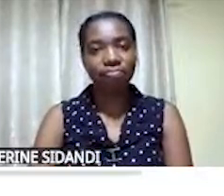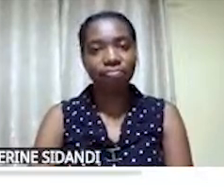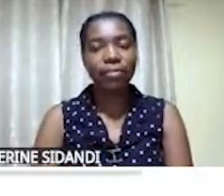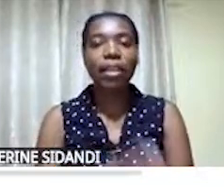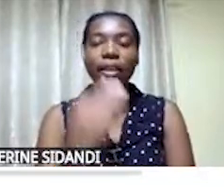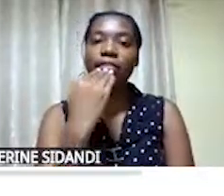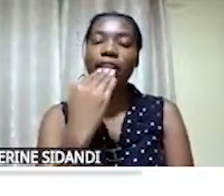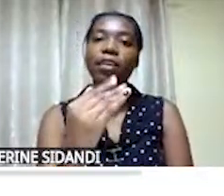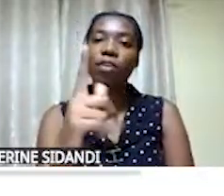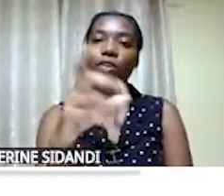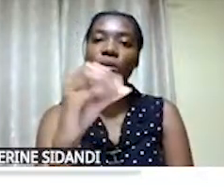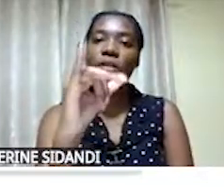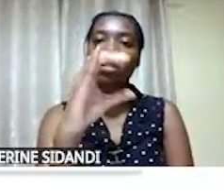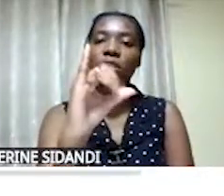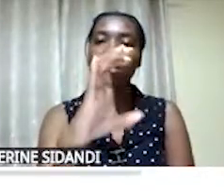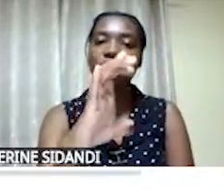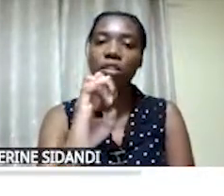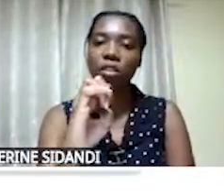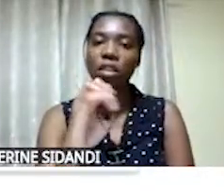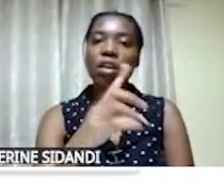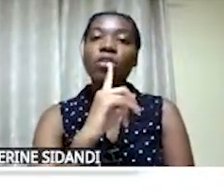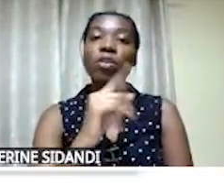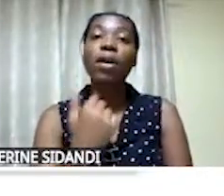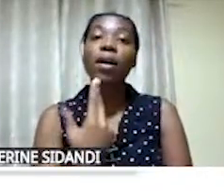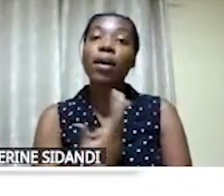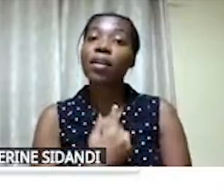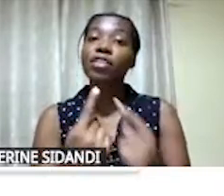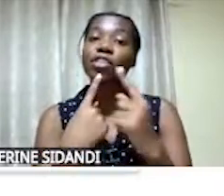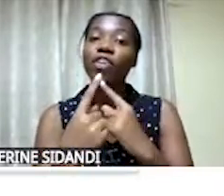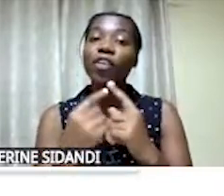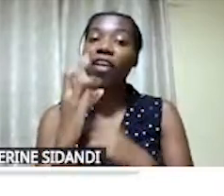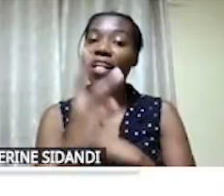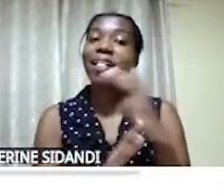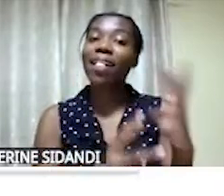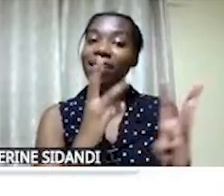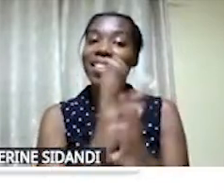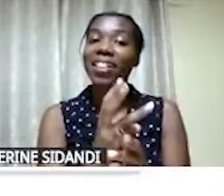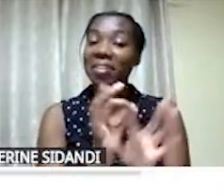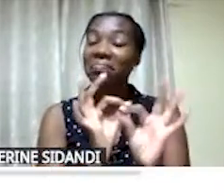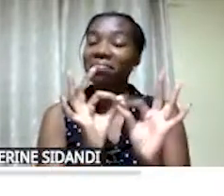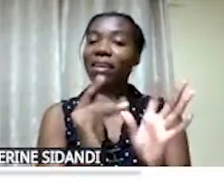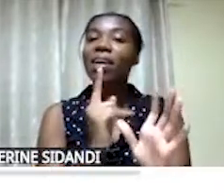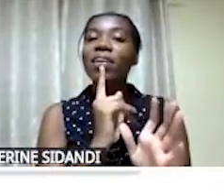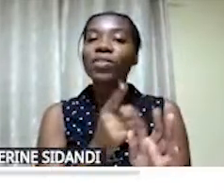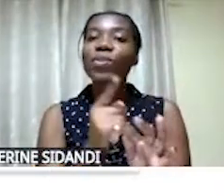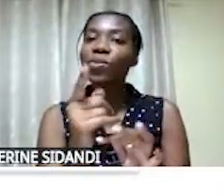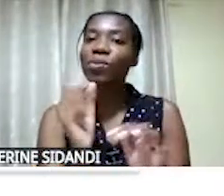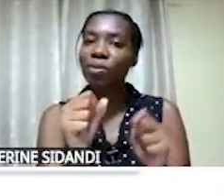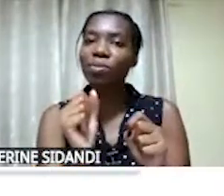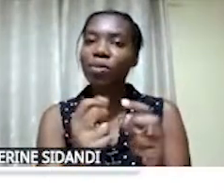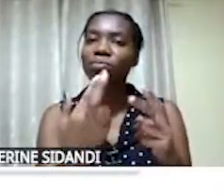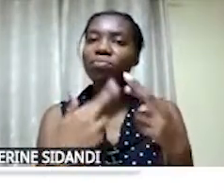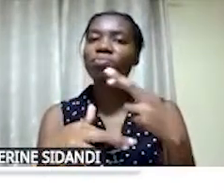We live in a very fluid world, very dynamic. At what point in time should you review